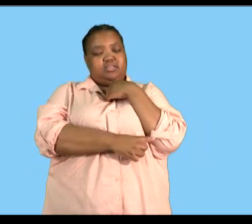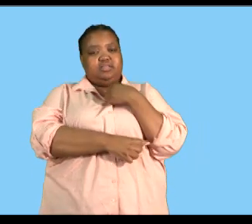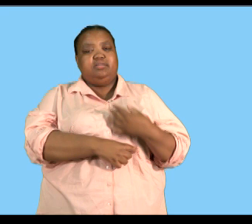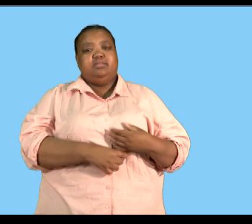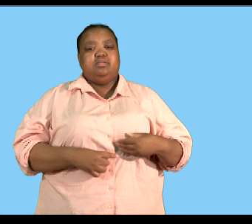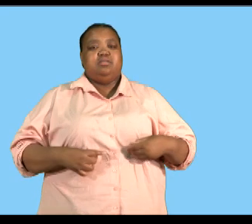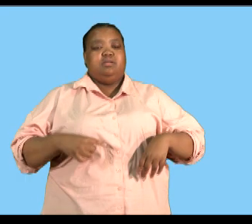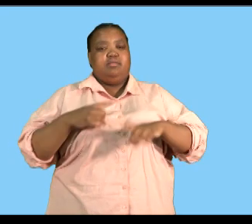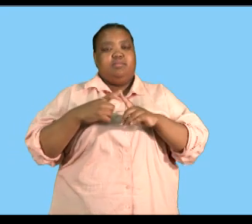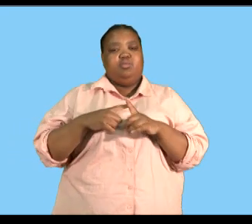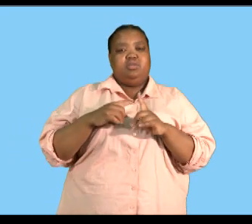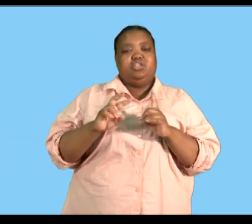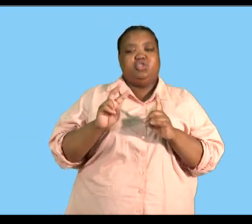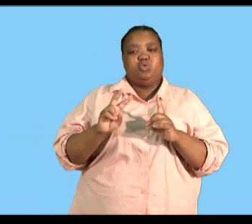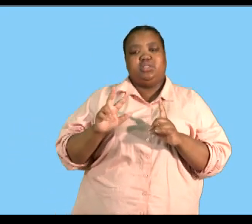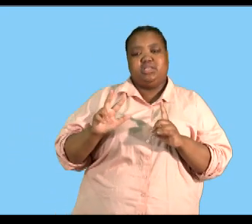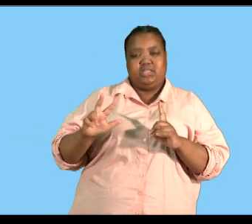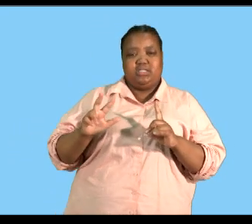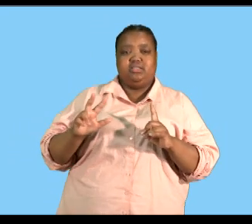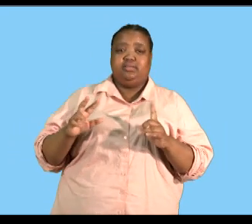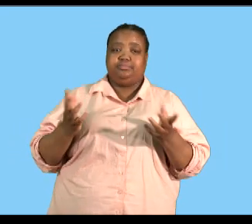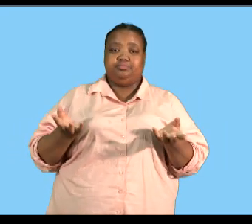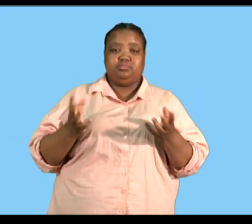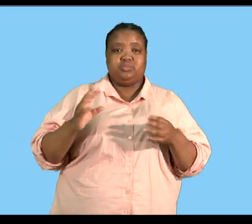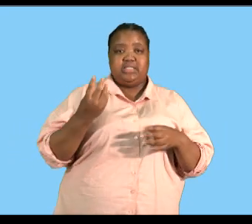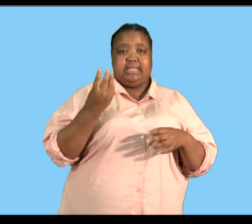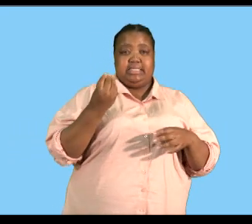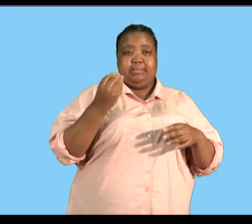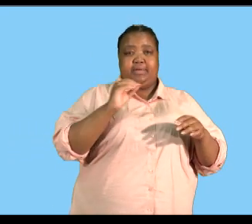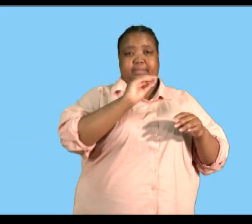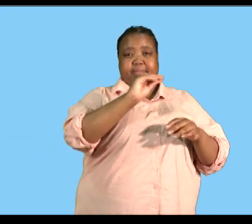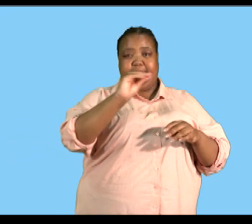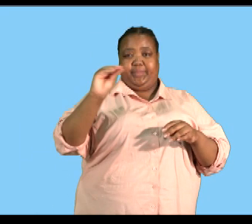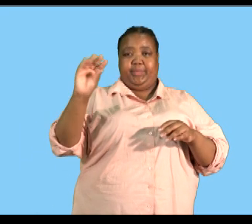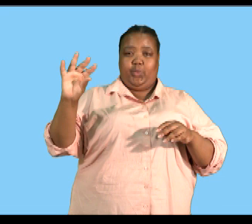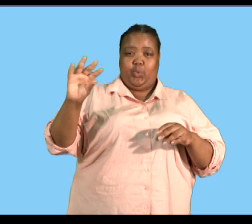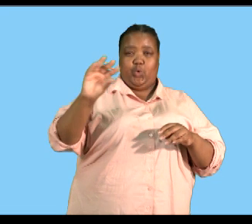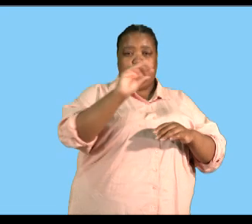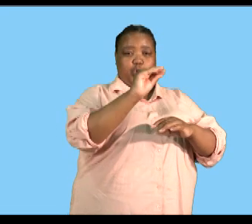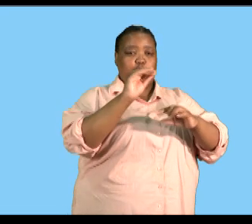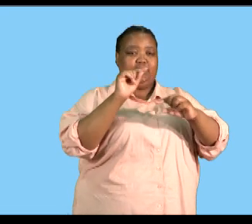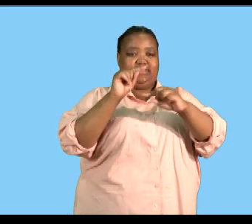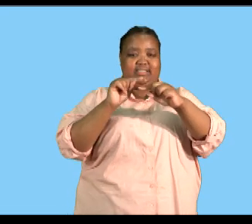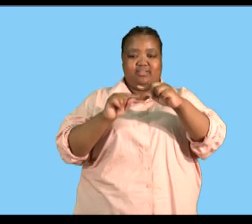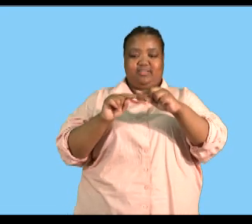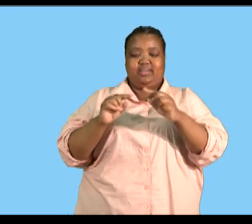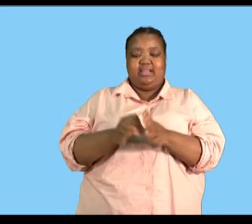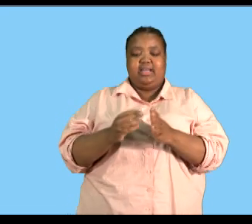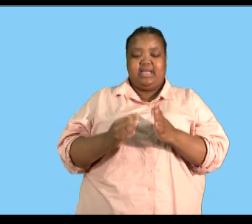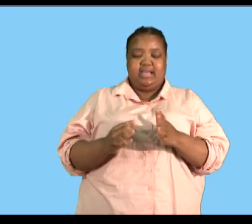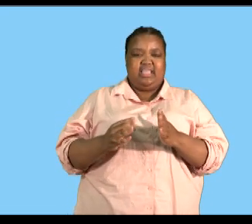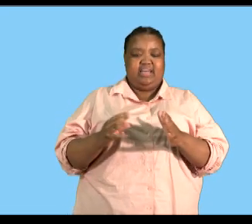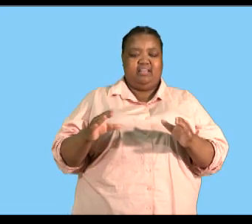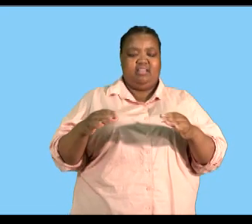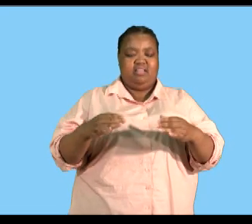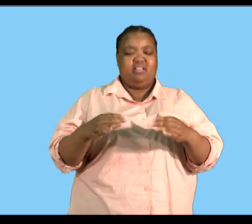and lastly 28. And all these are divided by the total number of learners